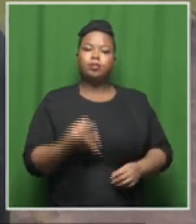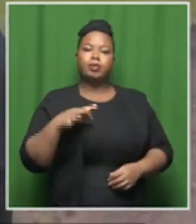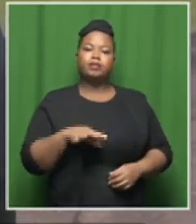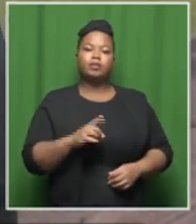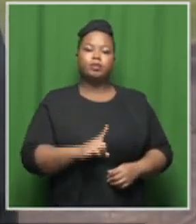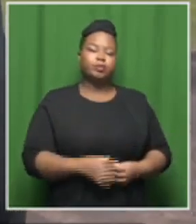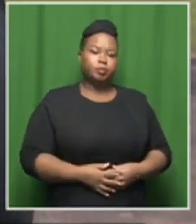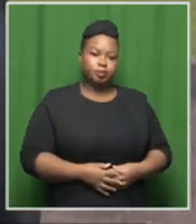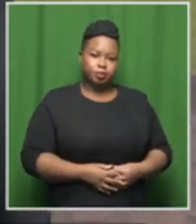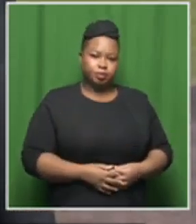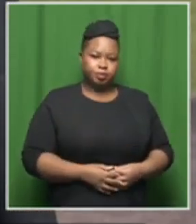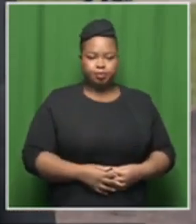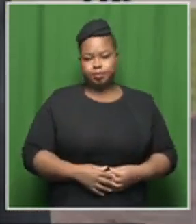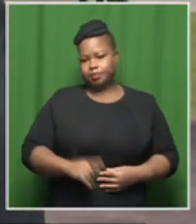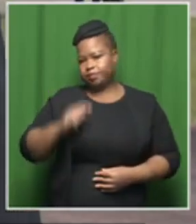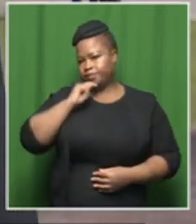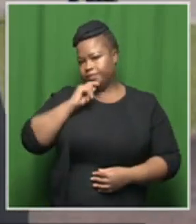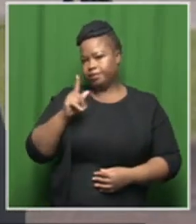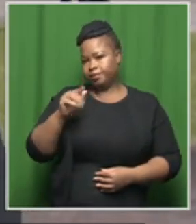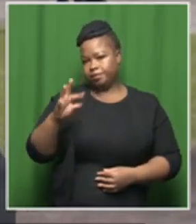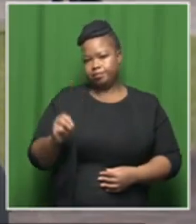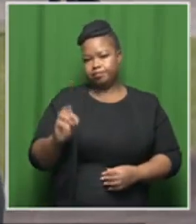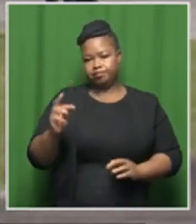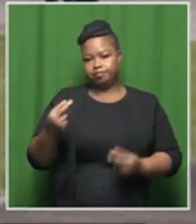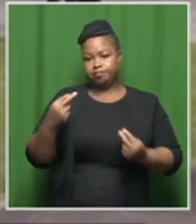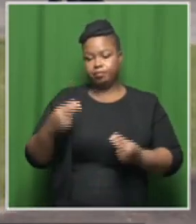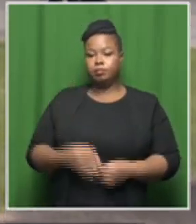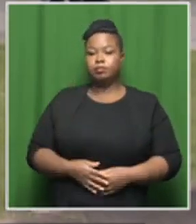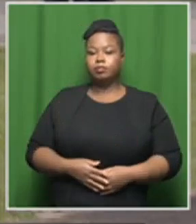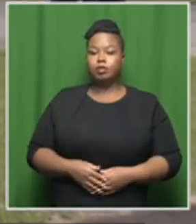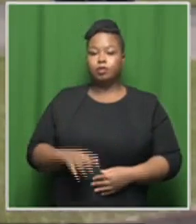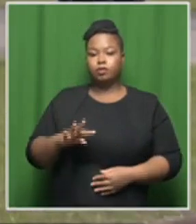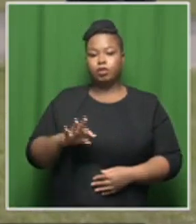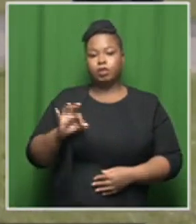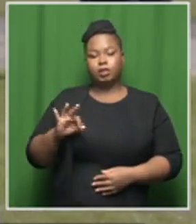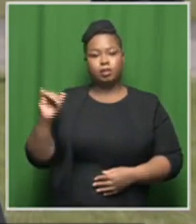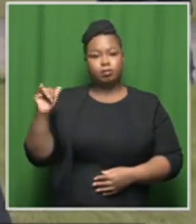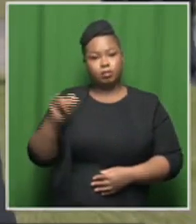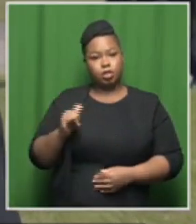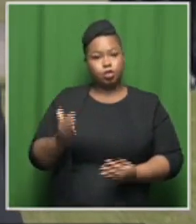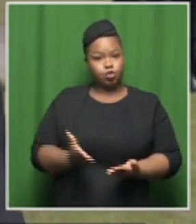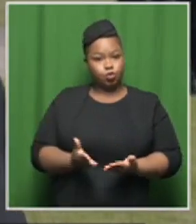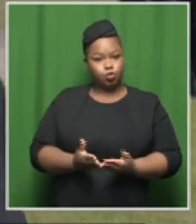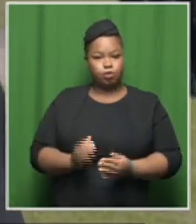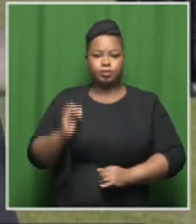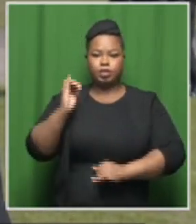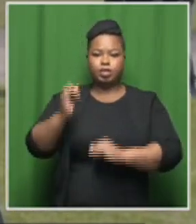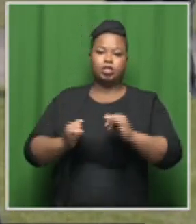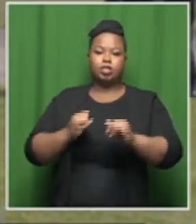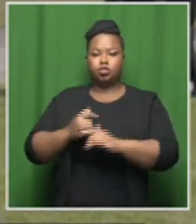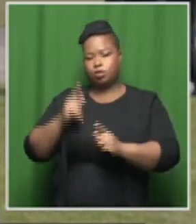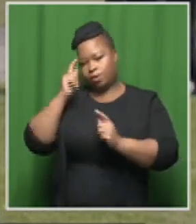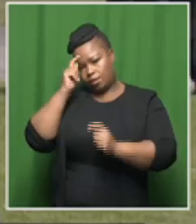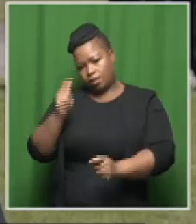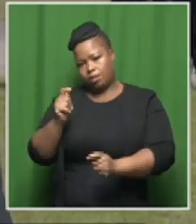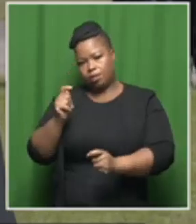school? Good morning, Kim. Morning, viewers. If you come to 43 Air School, you're coming to an internationally